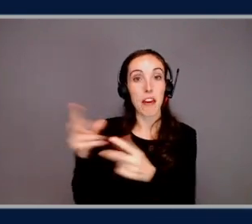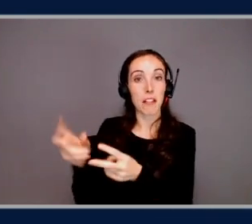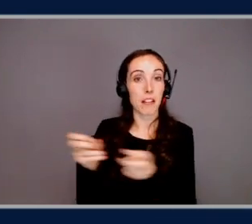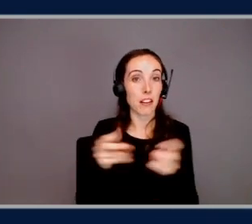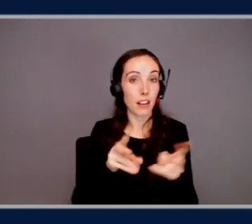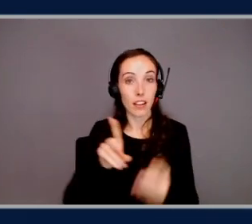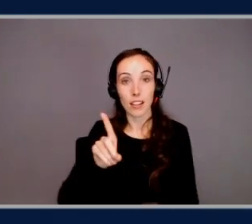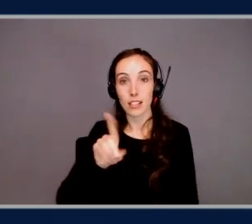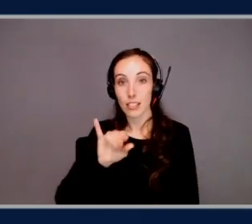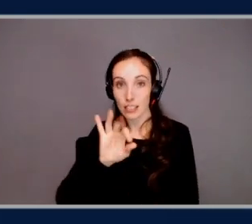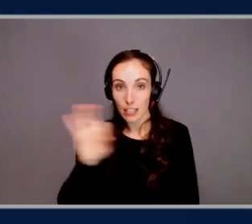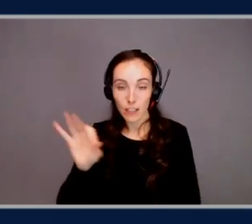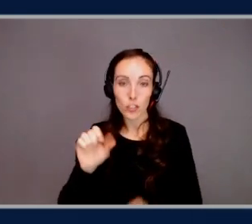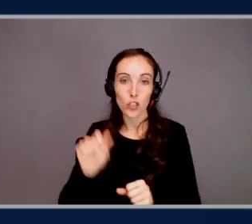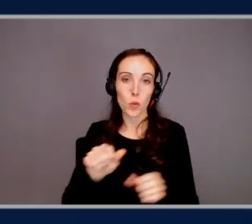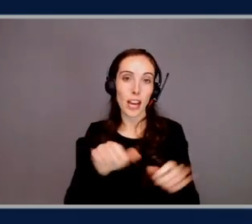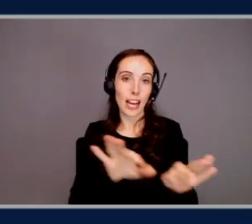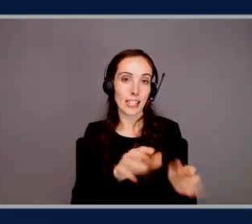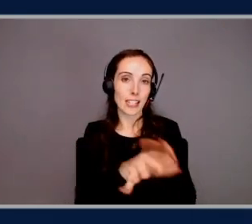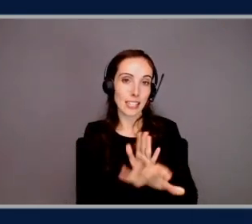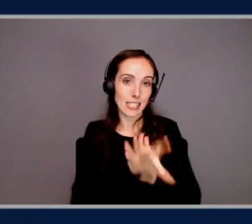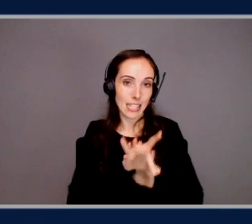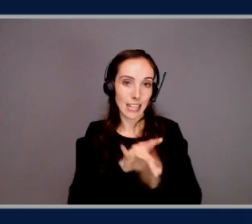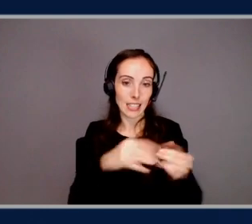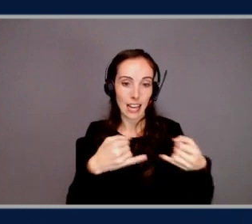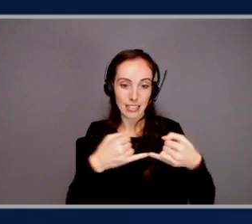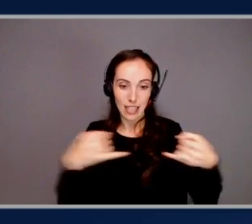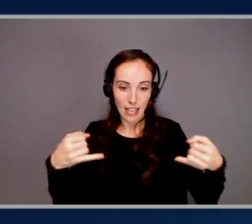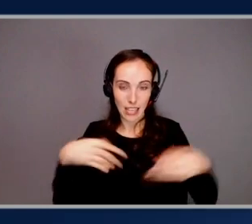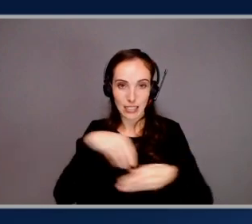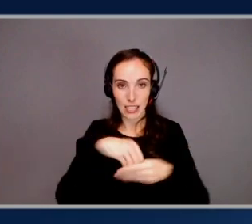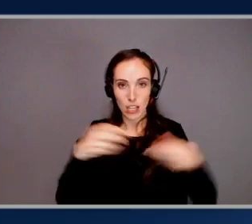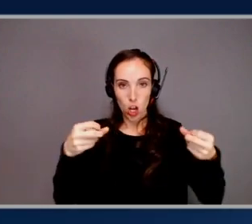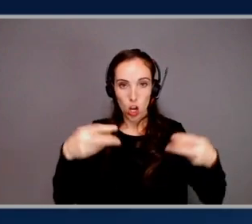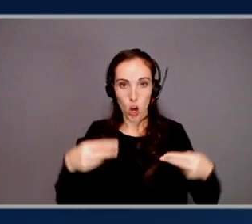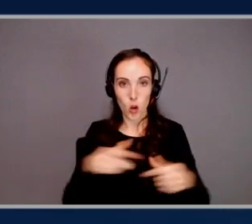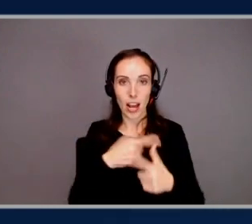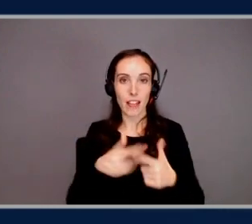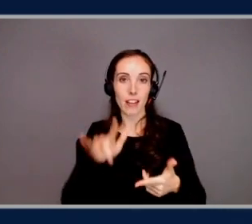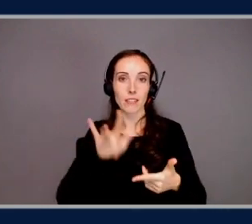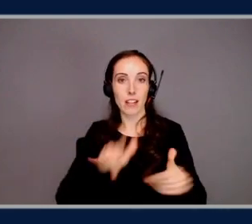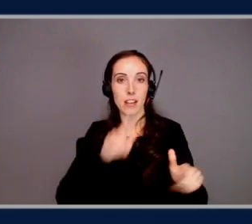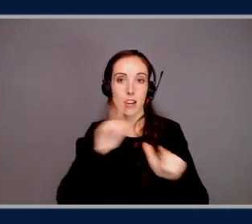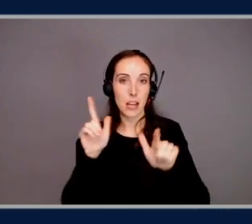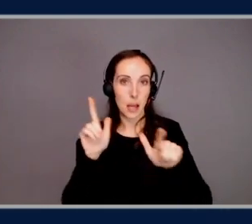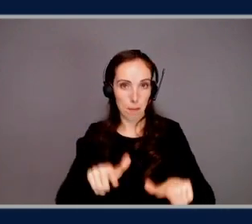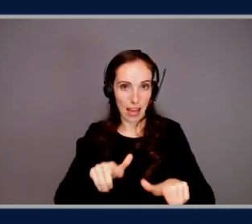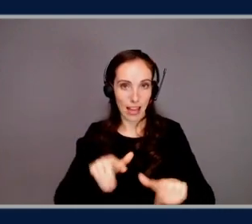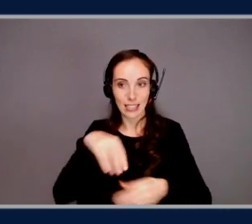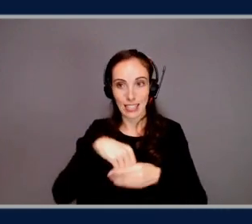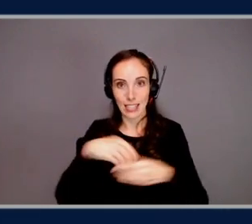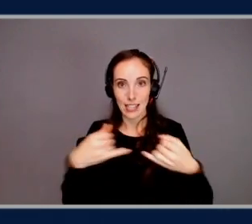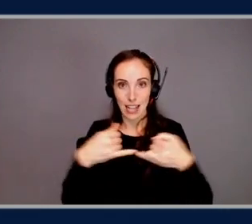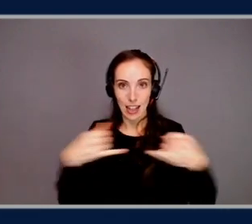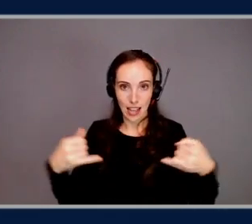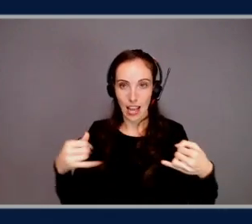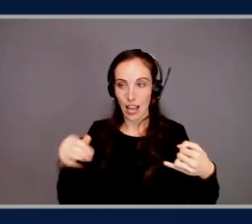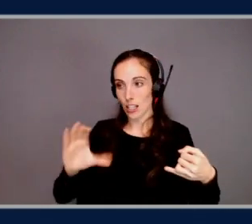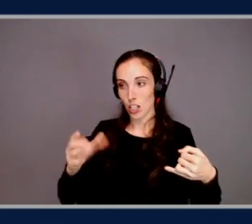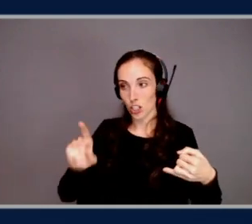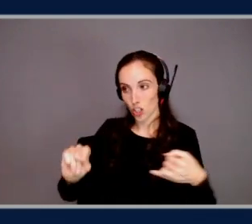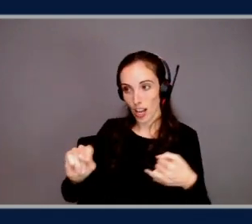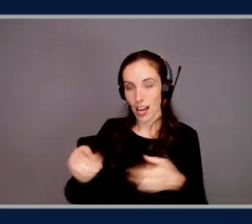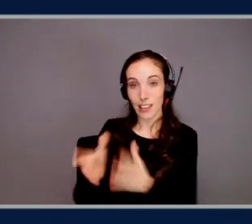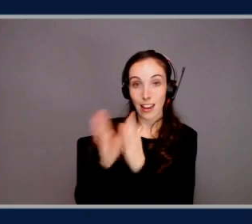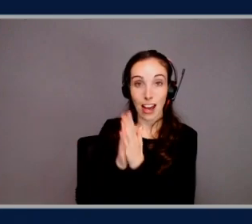code inline in your code editor and press the command or control I to open an inline chat prompt and ask it to refactor